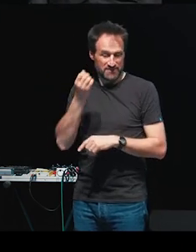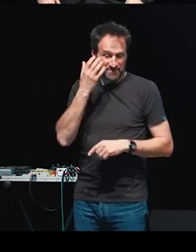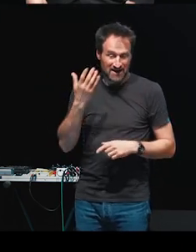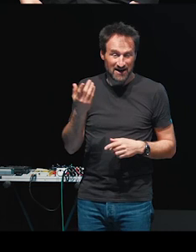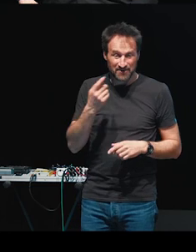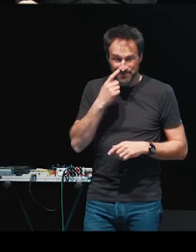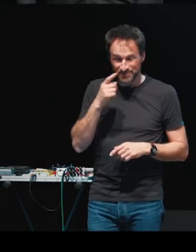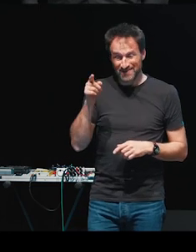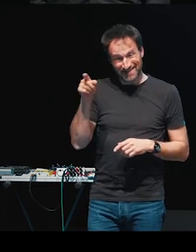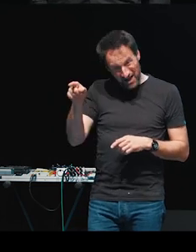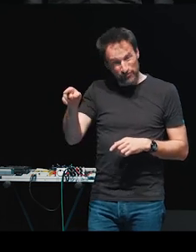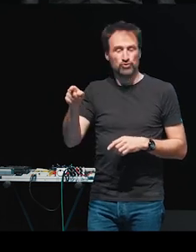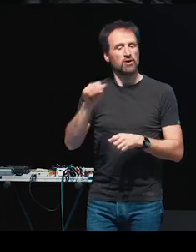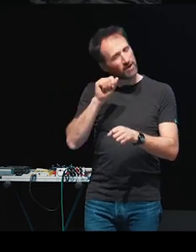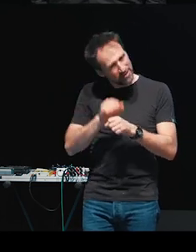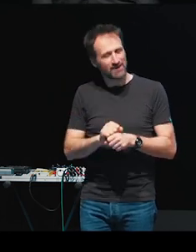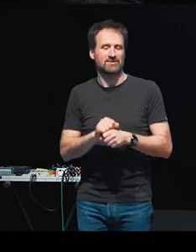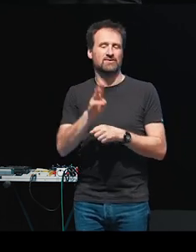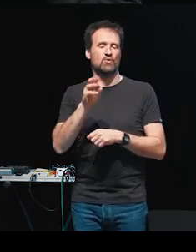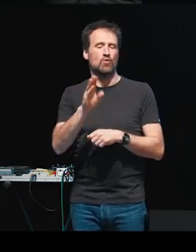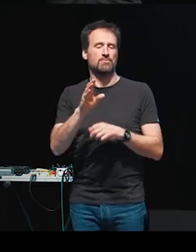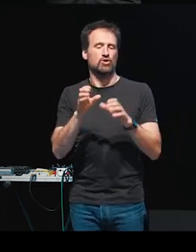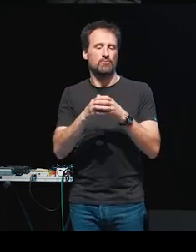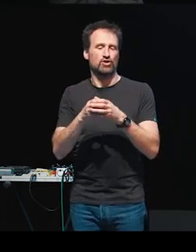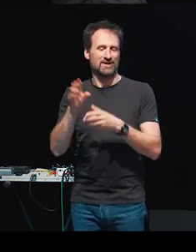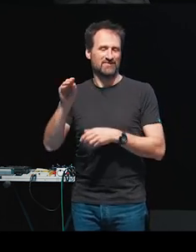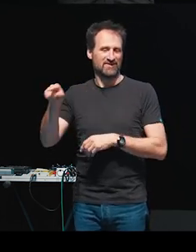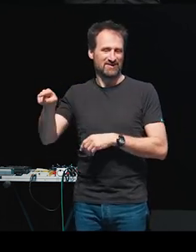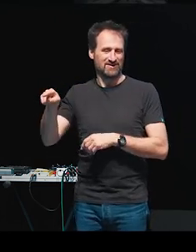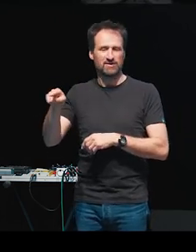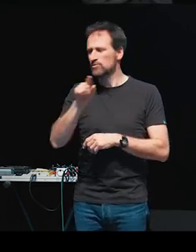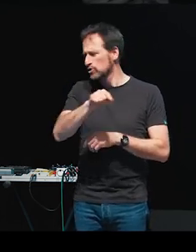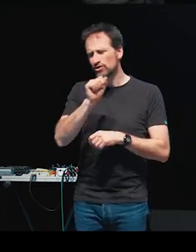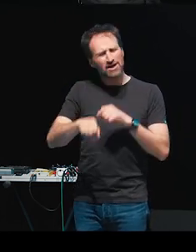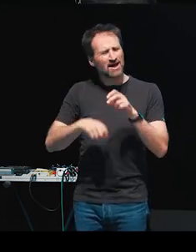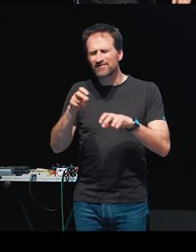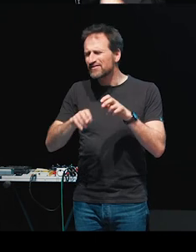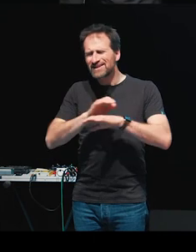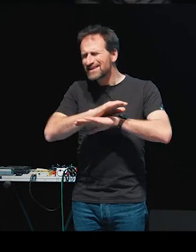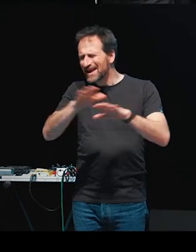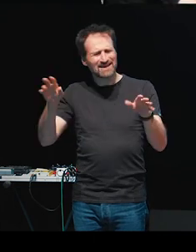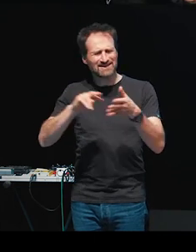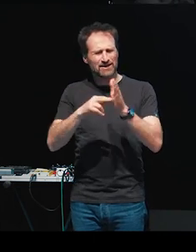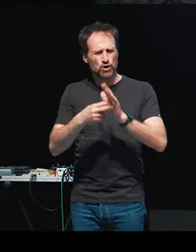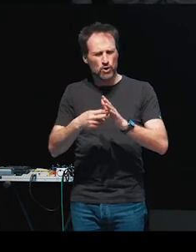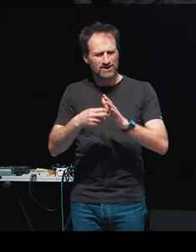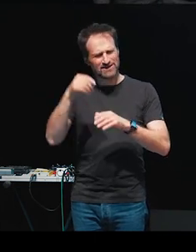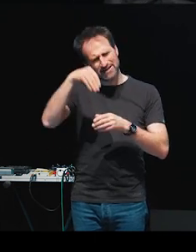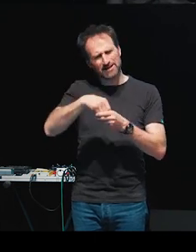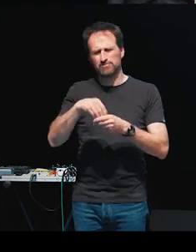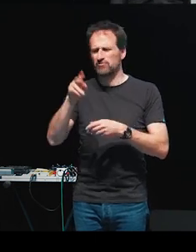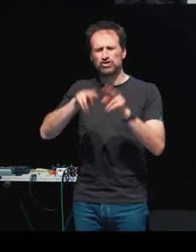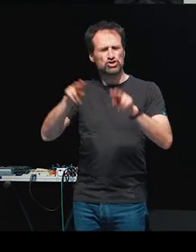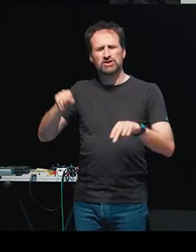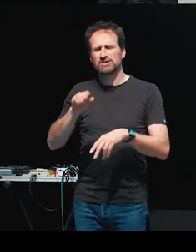could use web components. So you can use each technology you want in each of those micro apps, and then